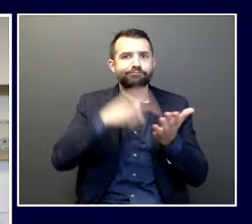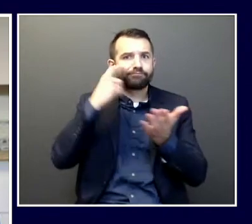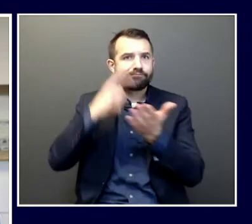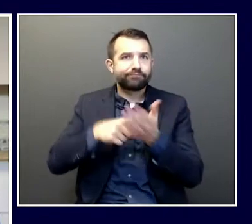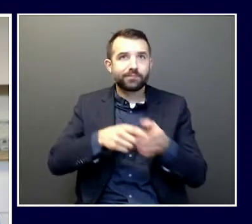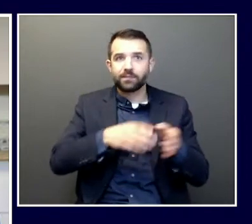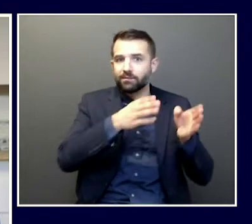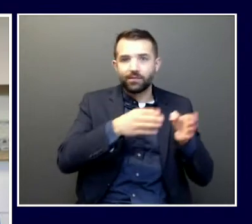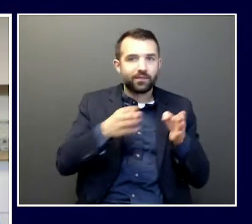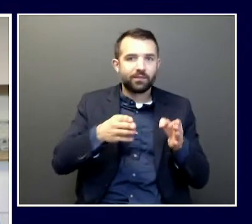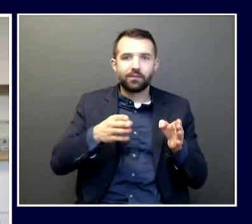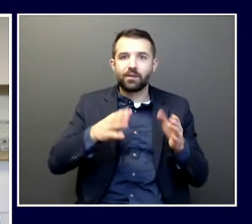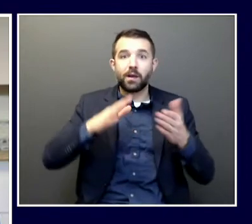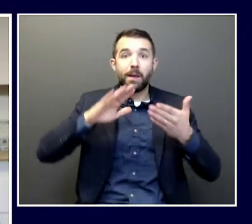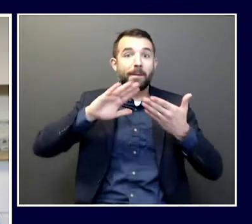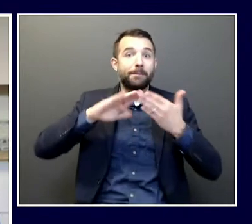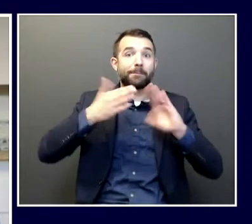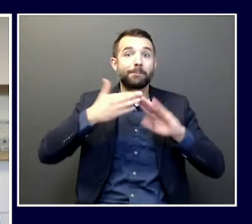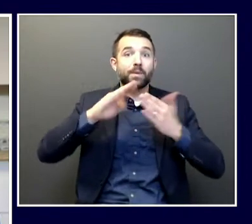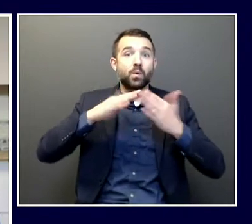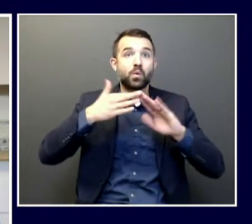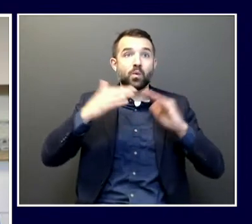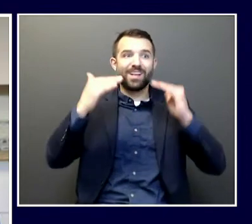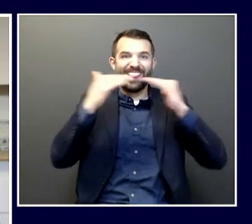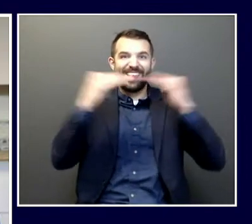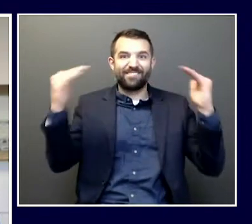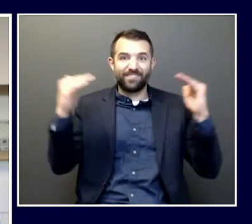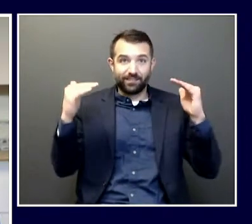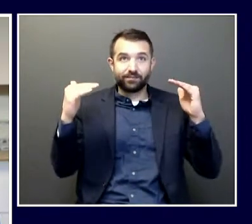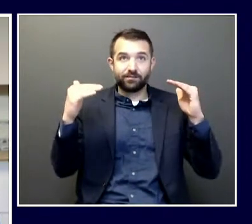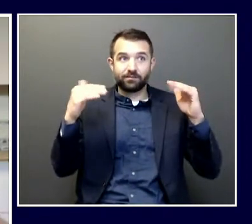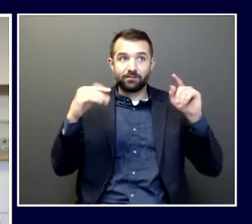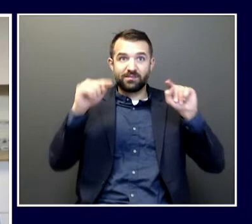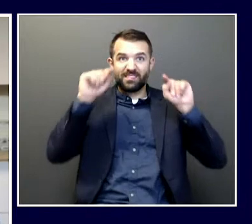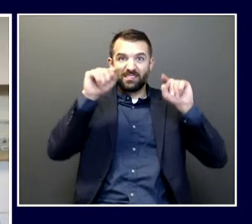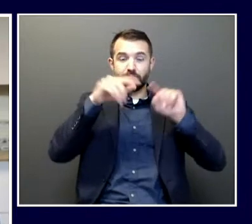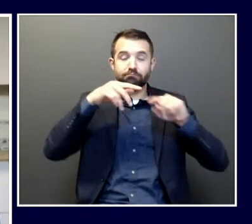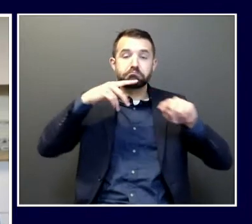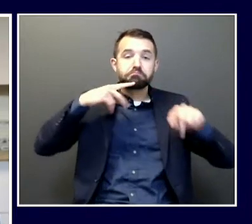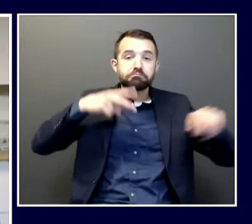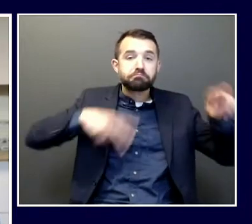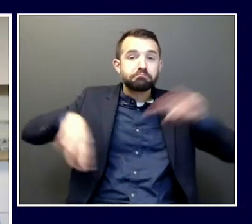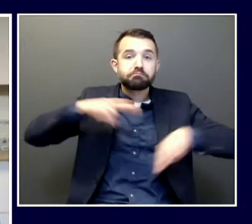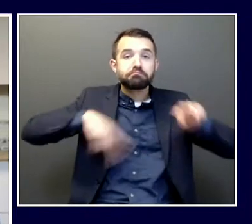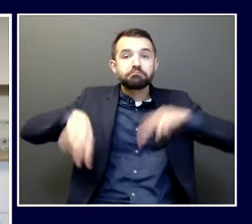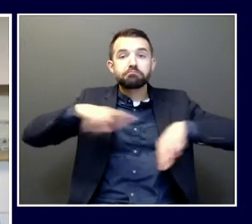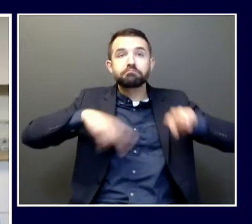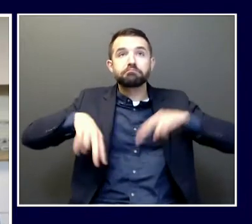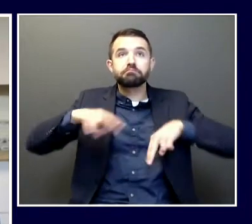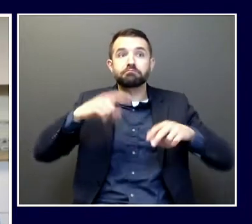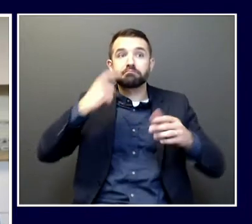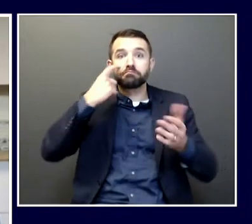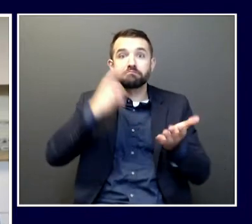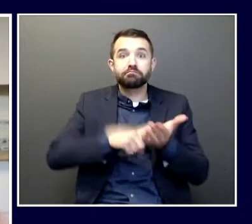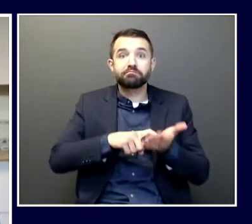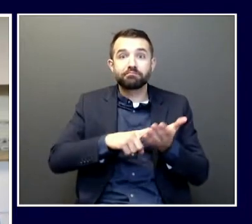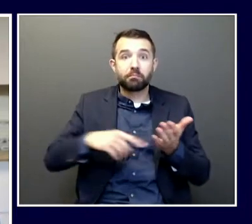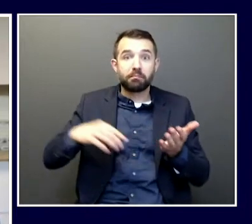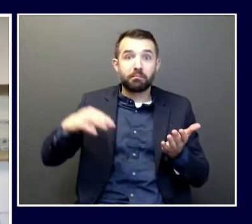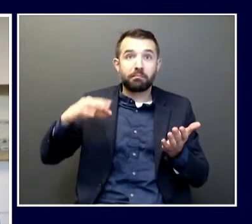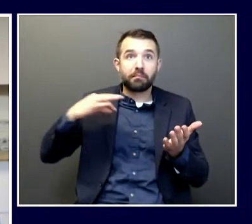Because of how infective the Delta variant is, you don't really start seeing aggregate community benefits until you get